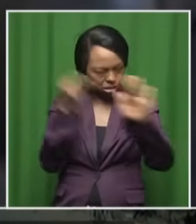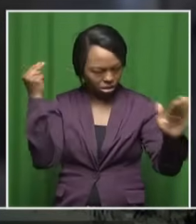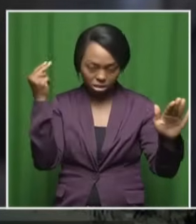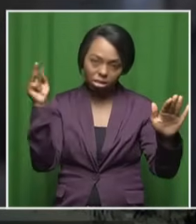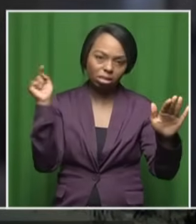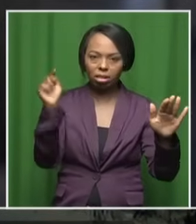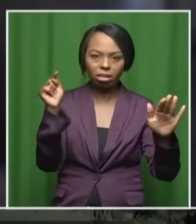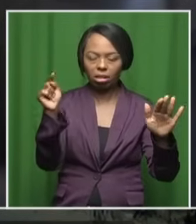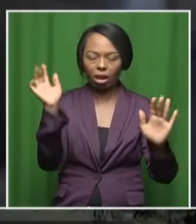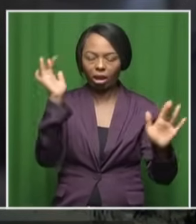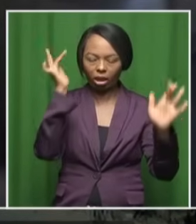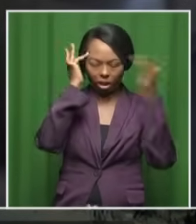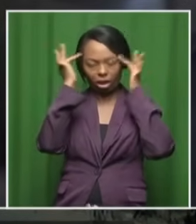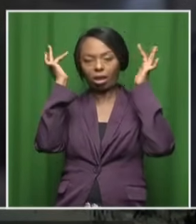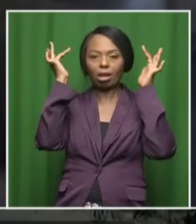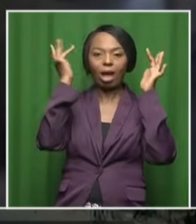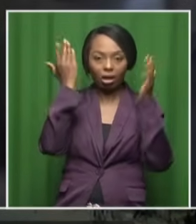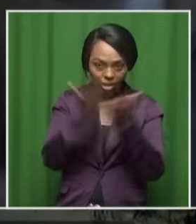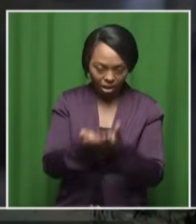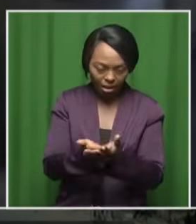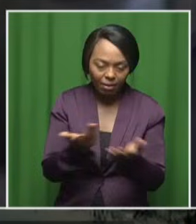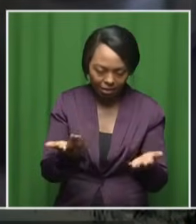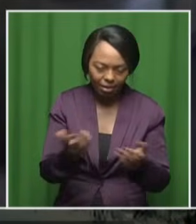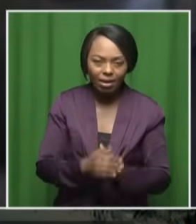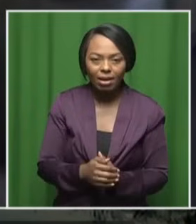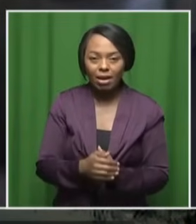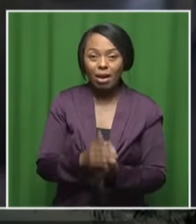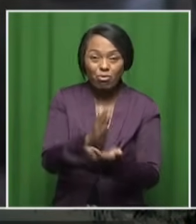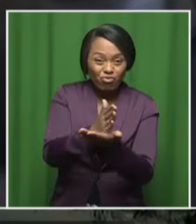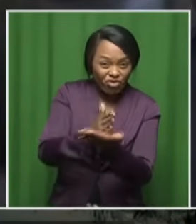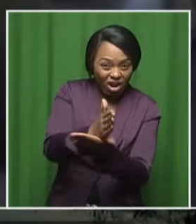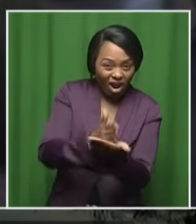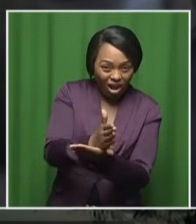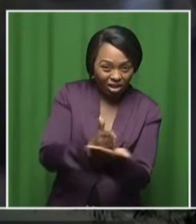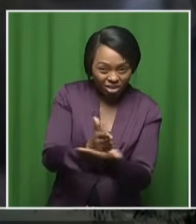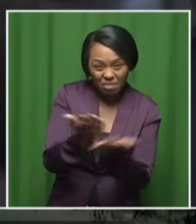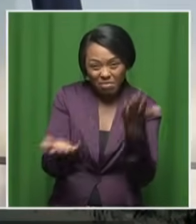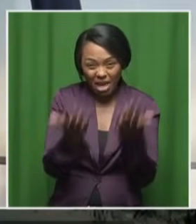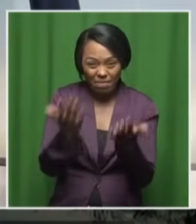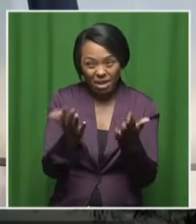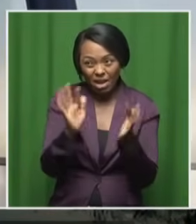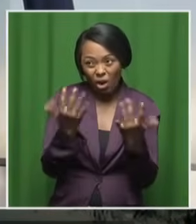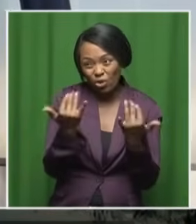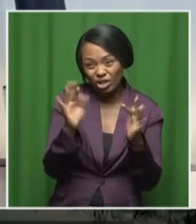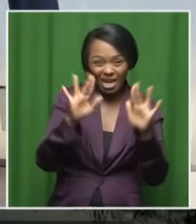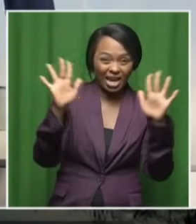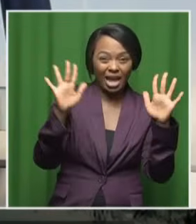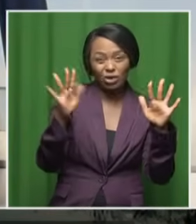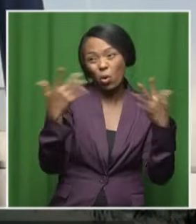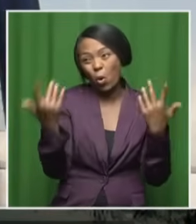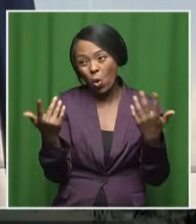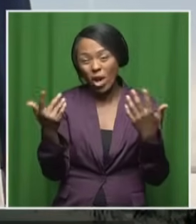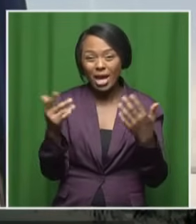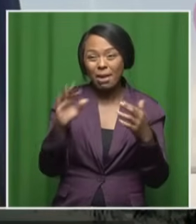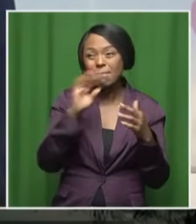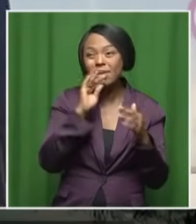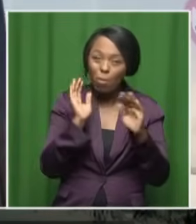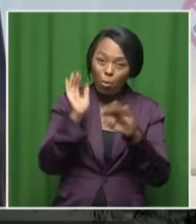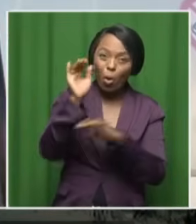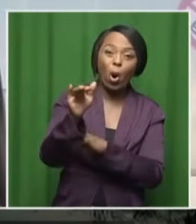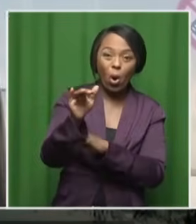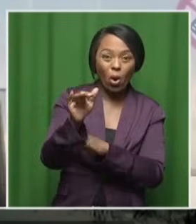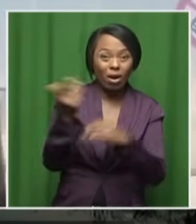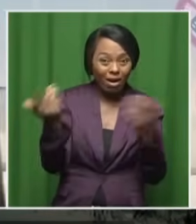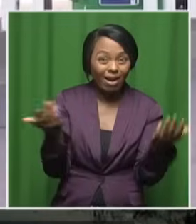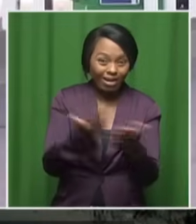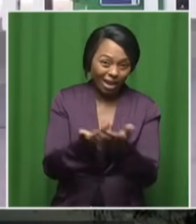it in their baskets. So where a loaf of bread was going to cost you maybe 10 Rand, now it'll cost you 10 Rand and 10 cents. And if you